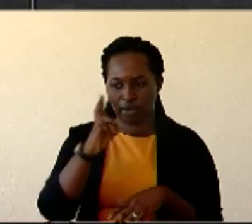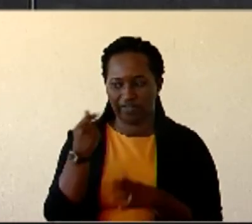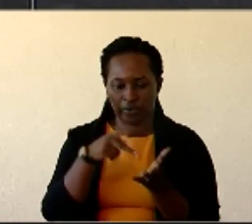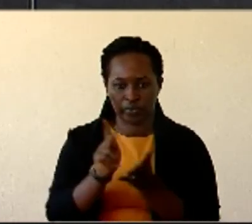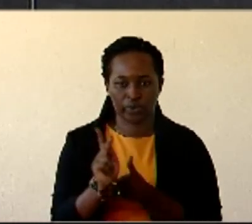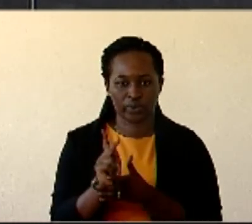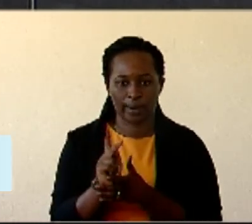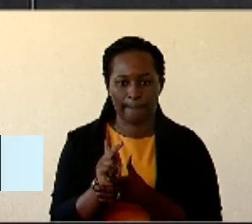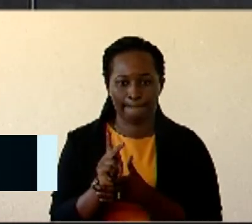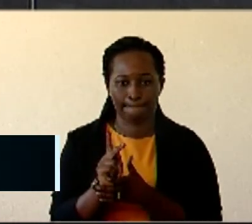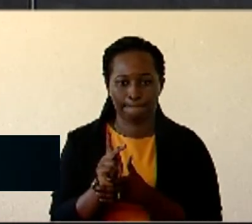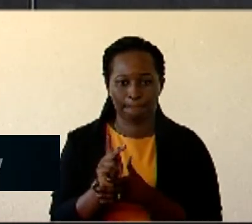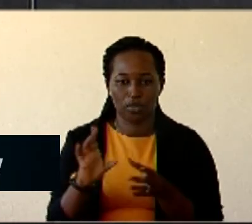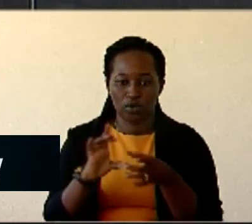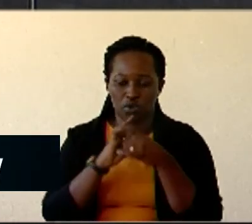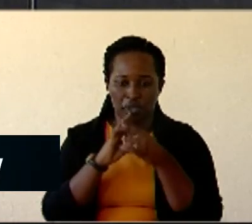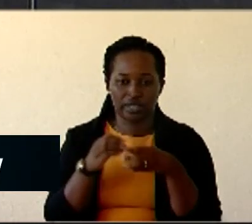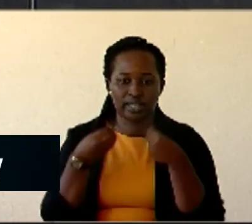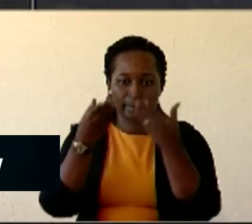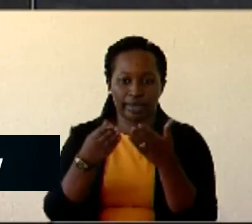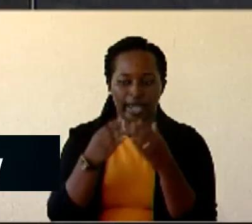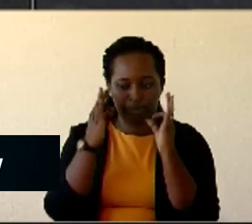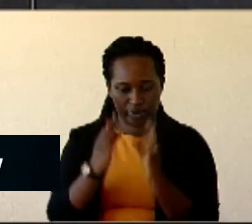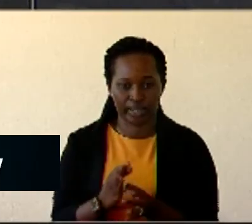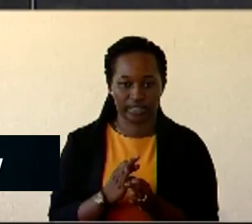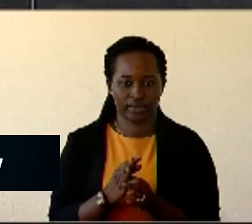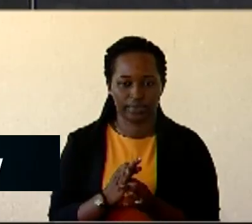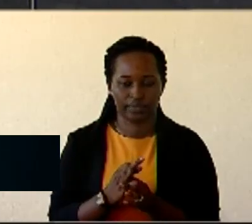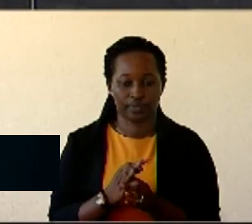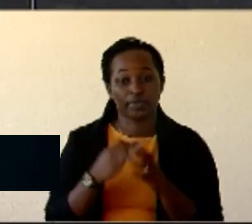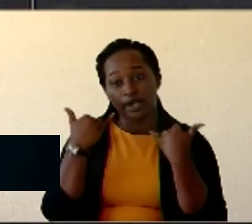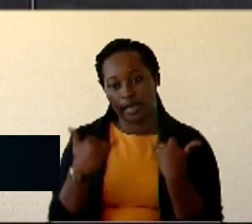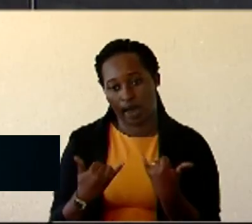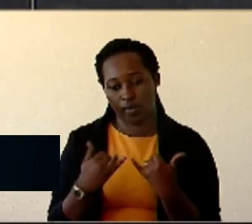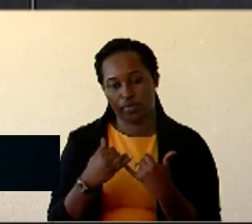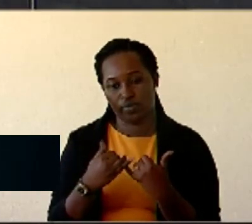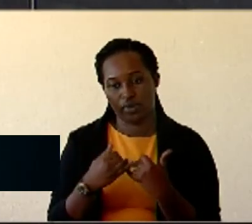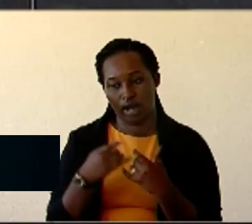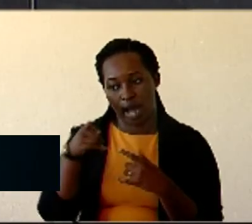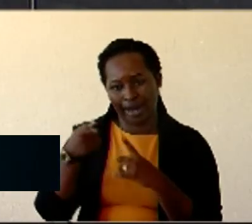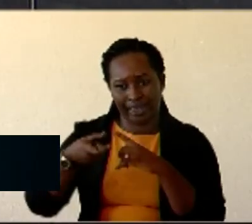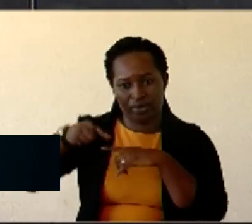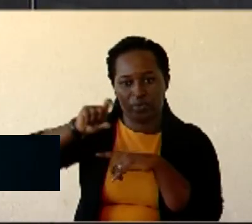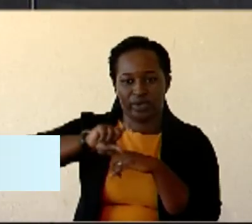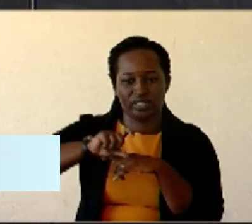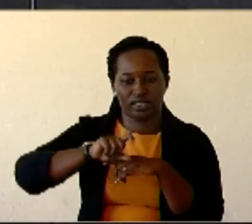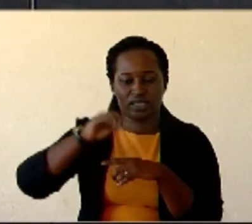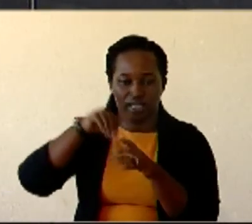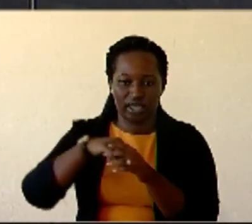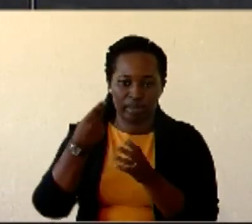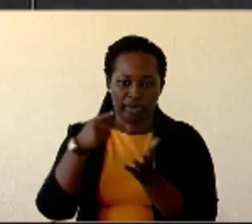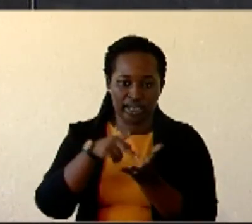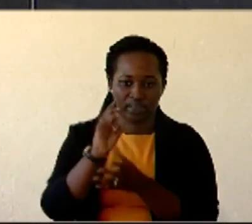of jointly supplied products. Assume now there have been an increase in the price